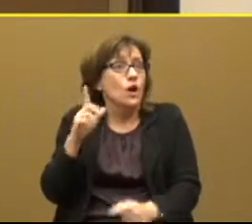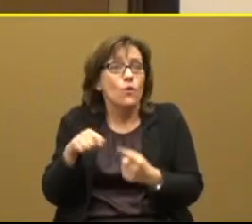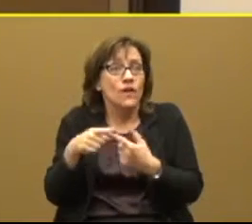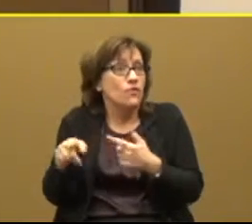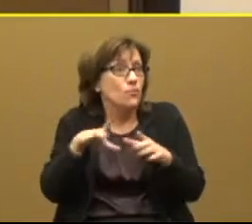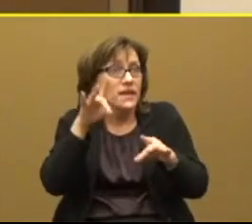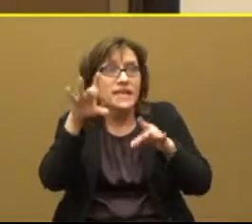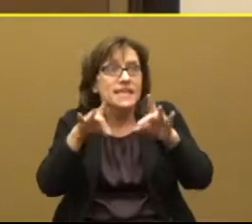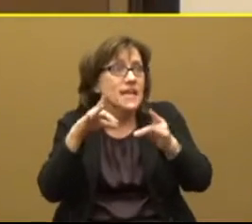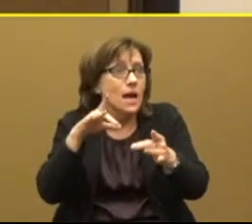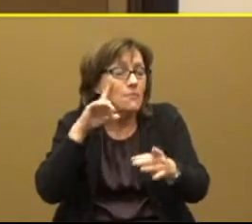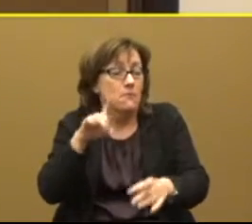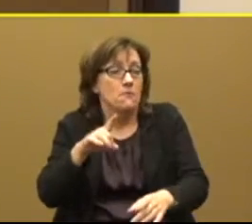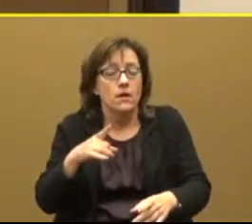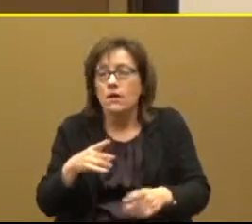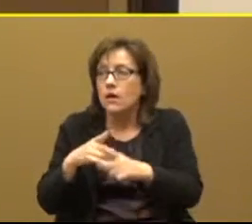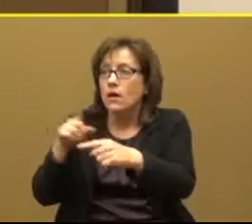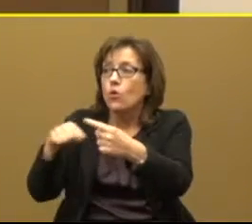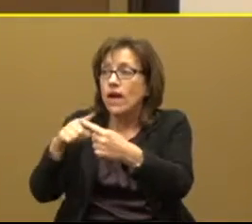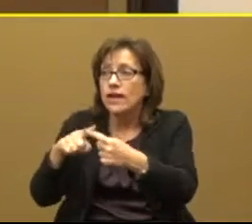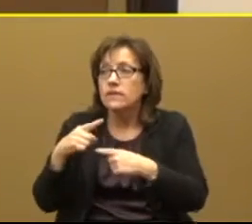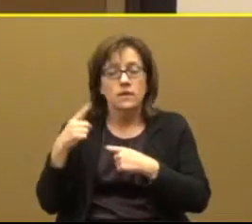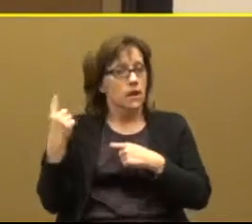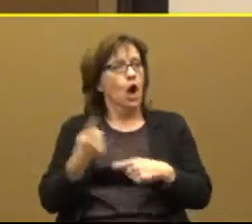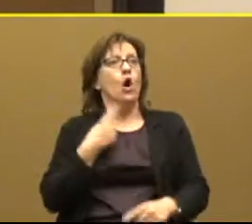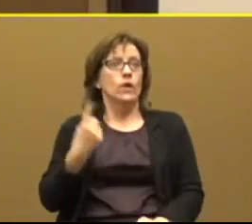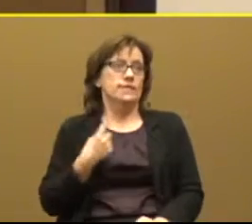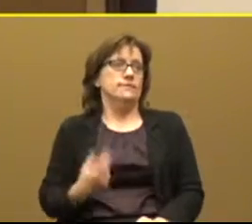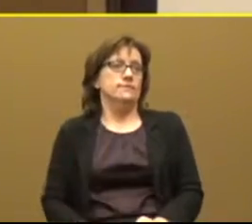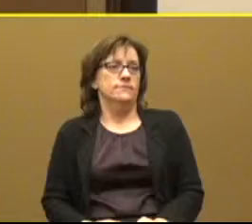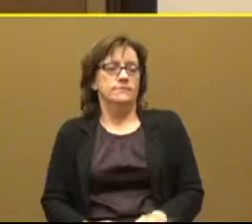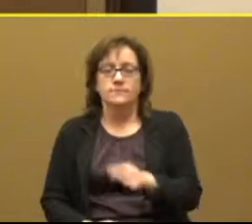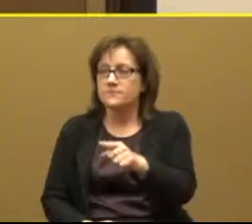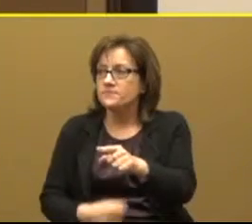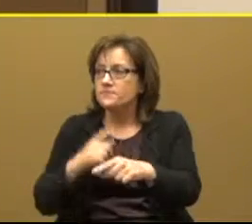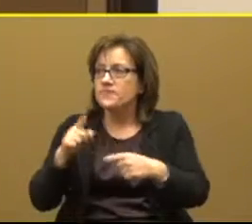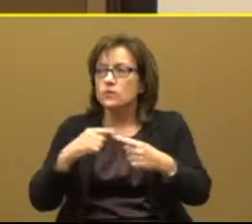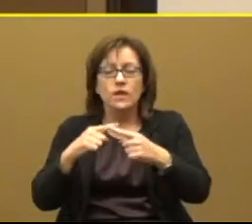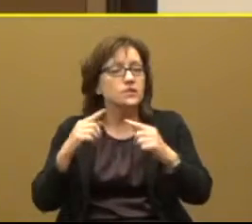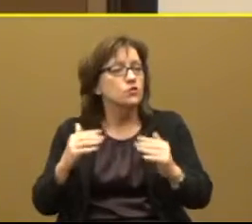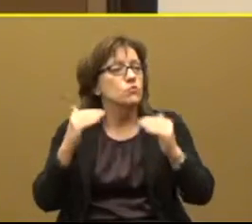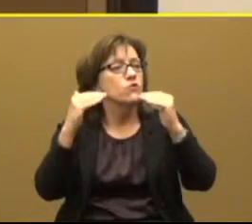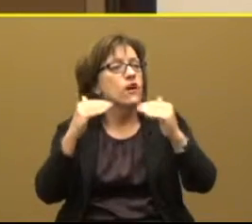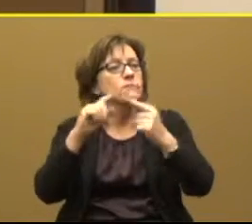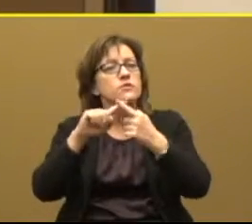up. Always. When do you Yeah. move to the phrase level?